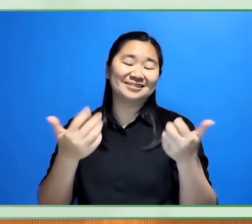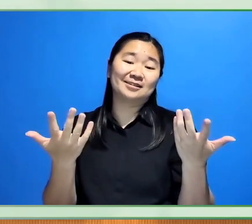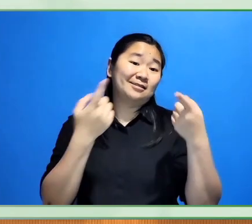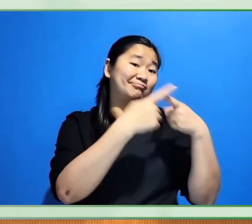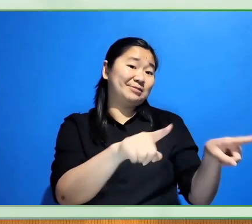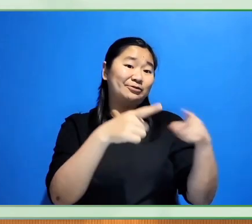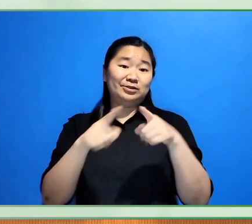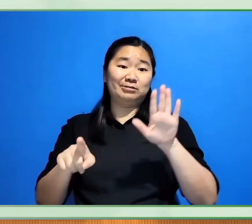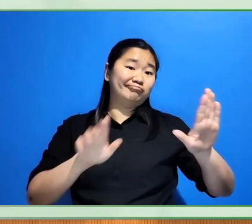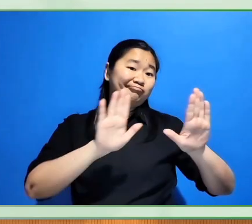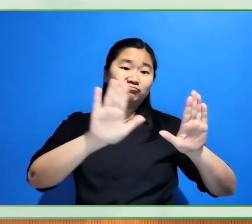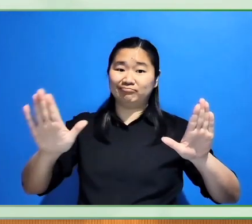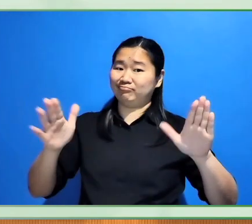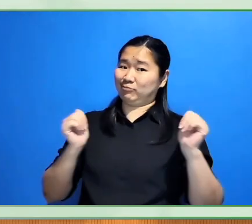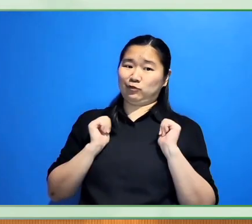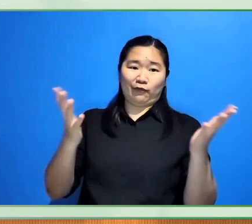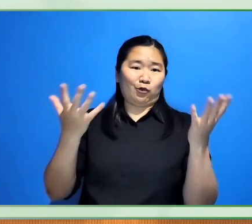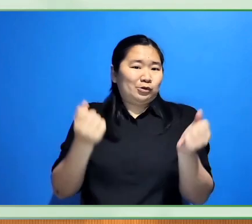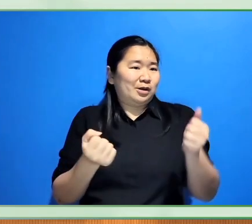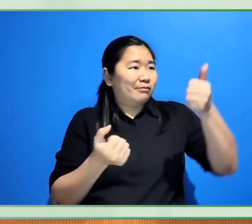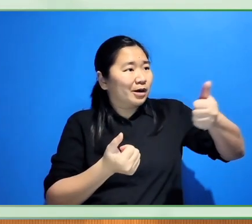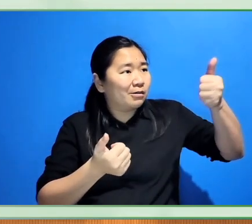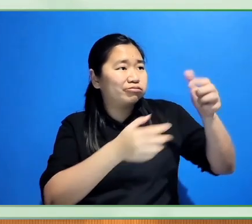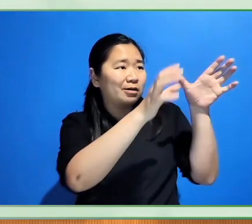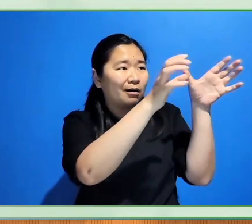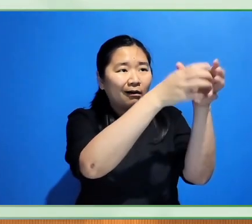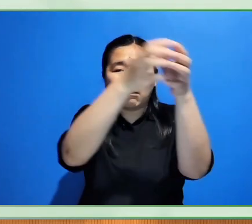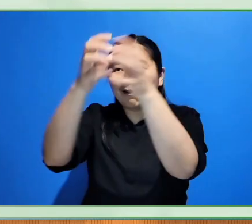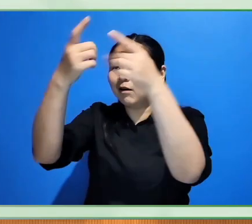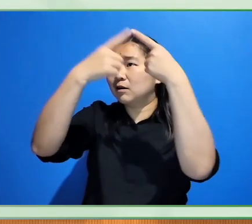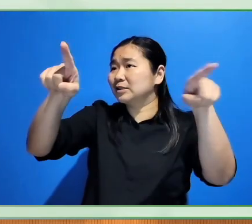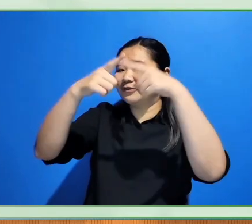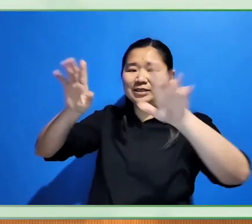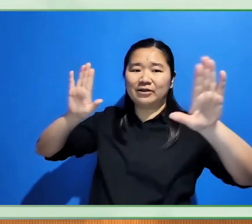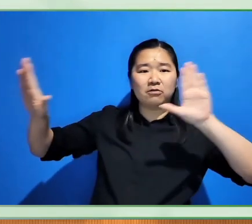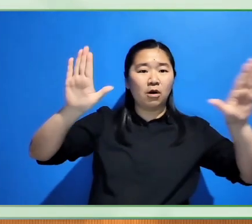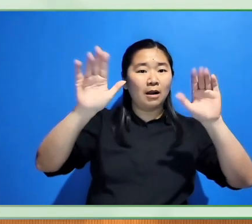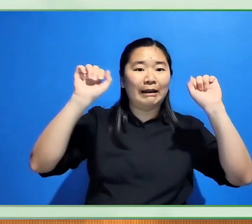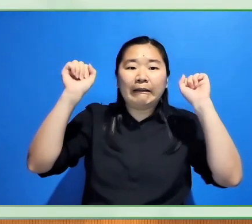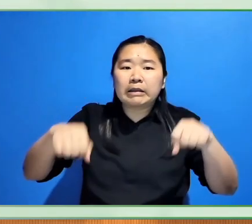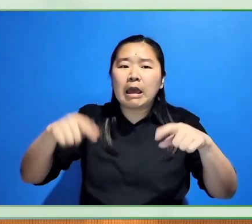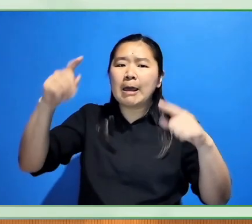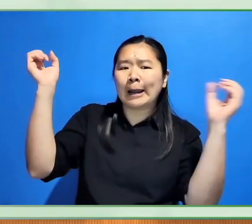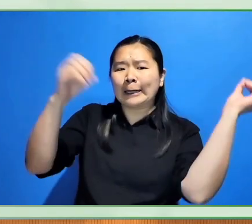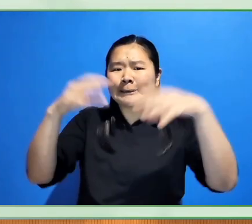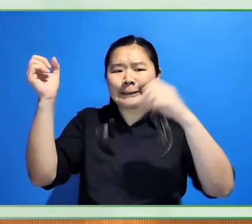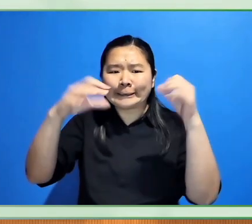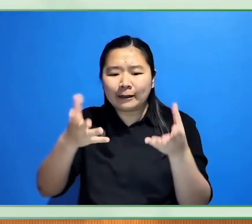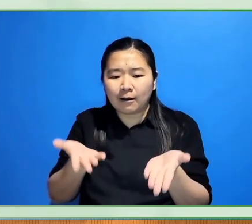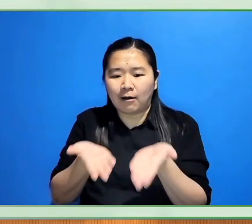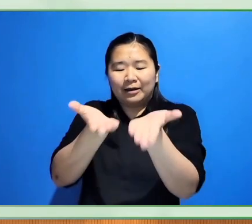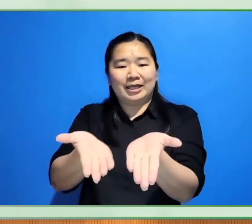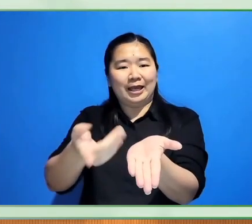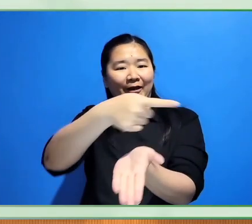also research is needed, so the whole value chain of assistive technology actually comprises all those different stakeholders, and it